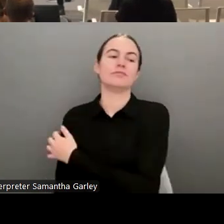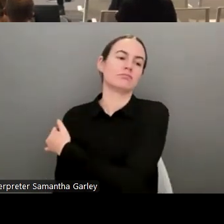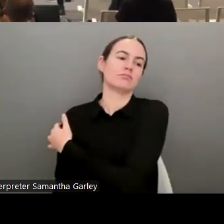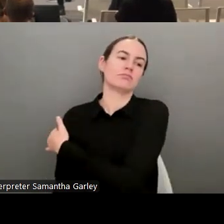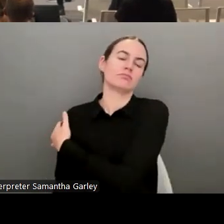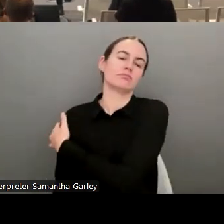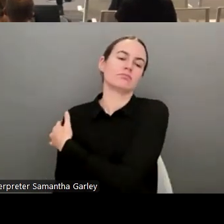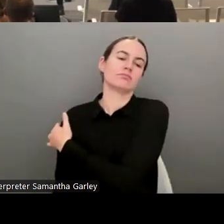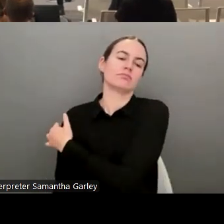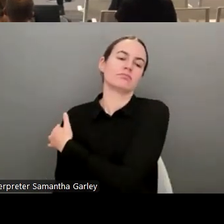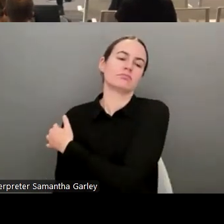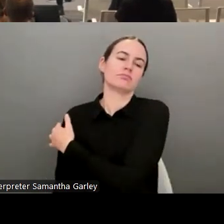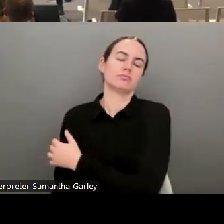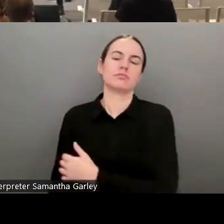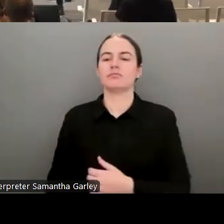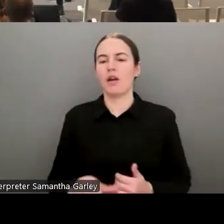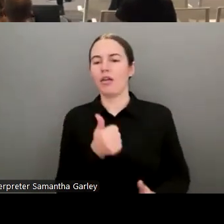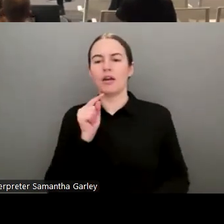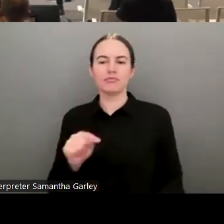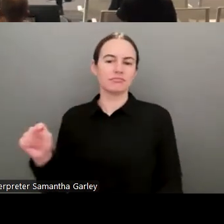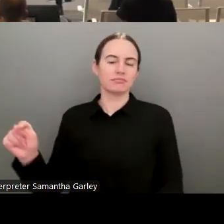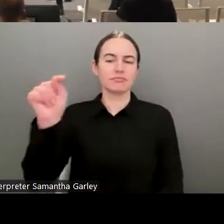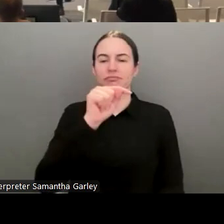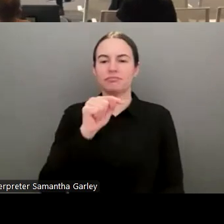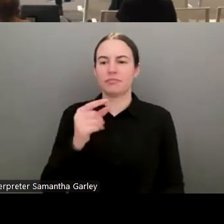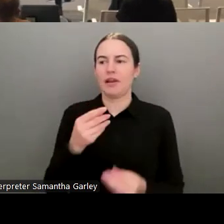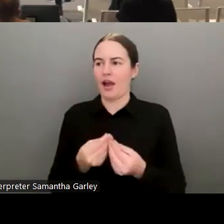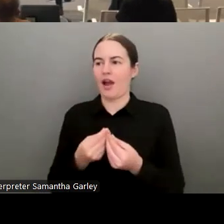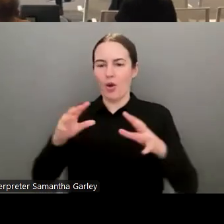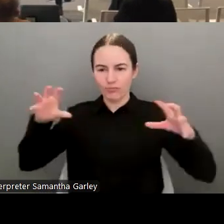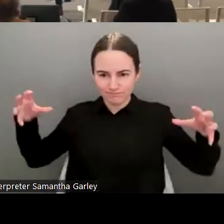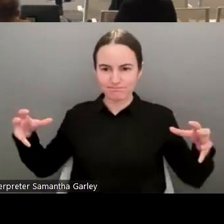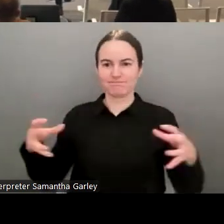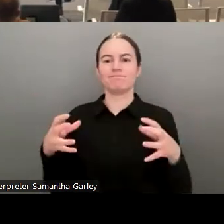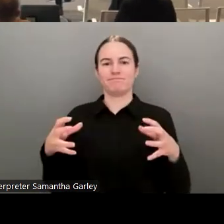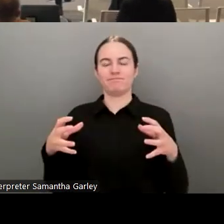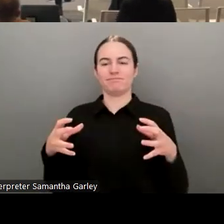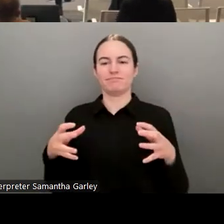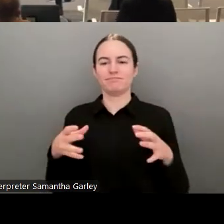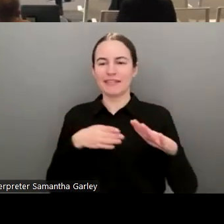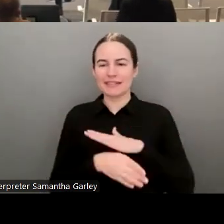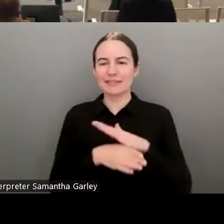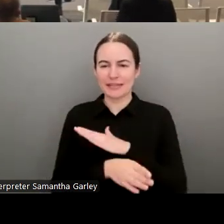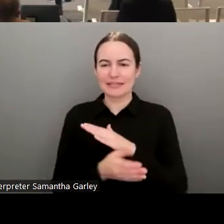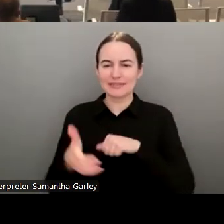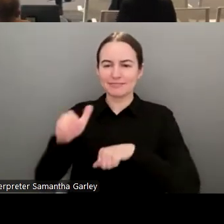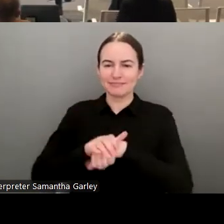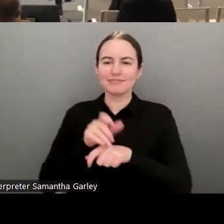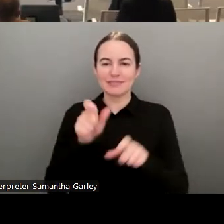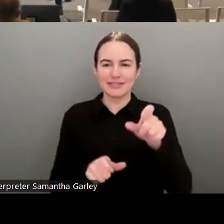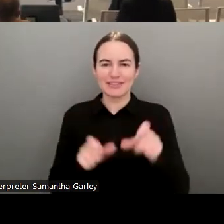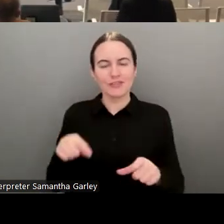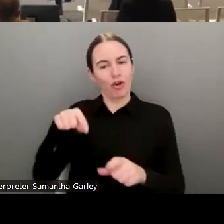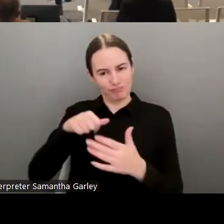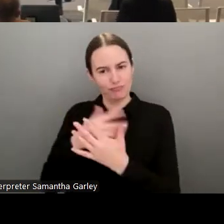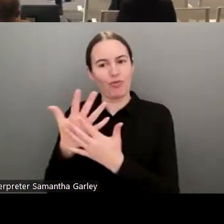possibilities to gather around together with other accessibility specialists, especially in the Nordic area,